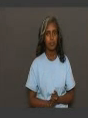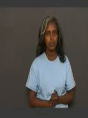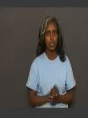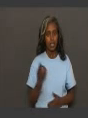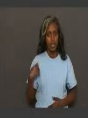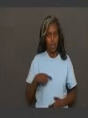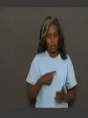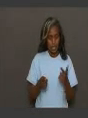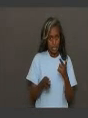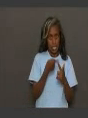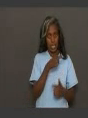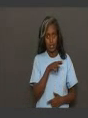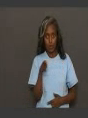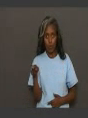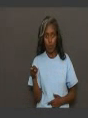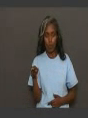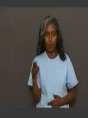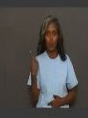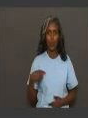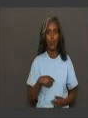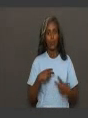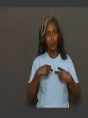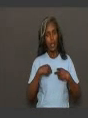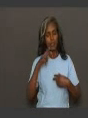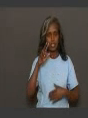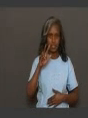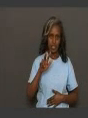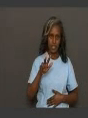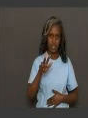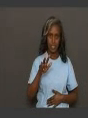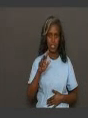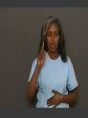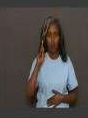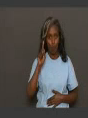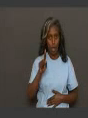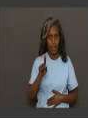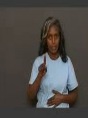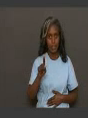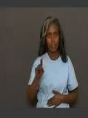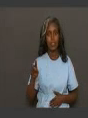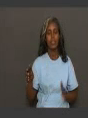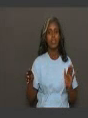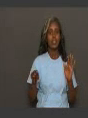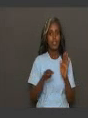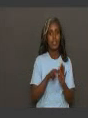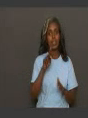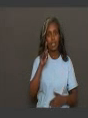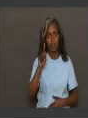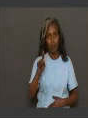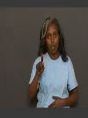In our second row, we have 3, 1,